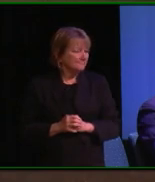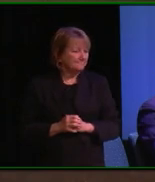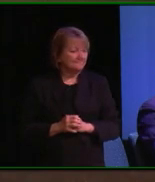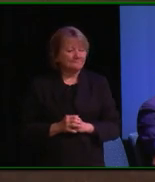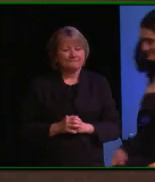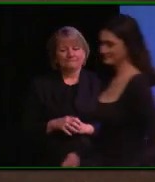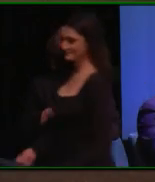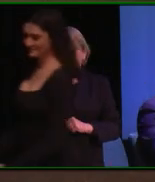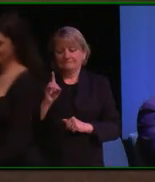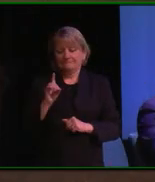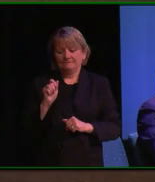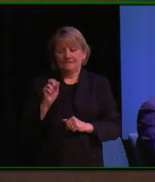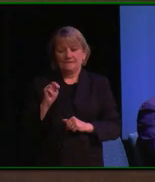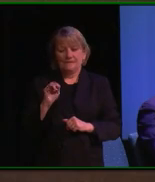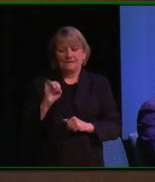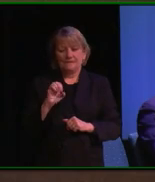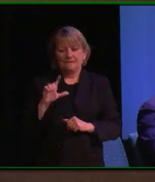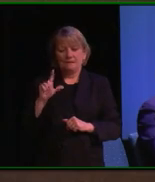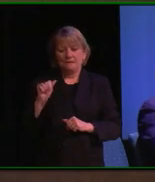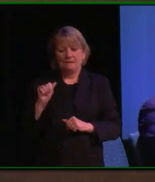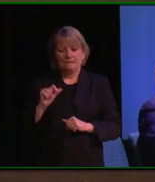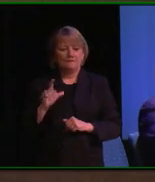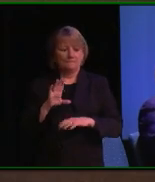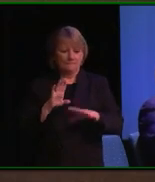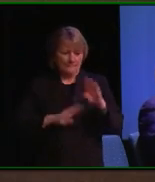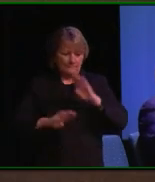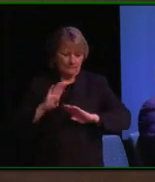Daniela Lyons for Biology.